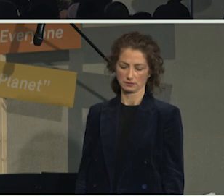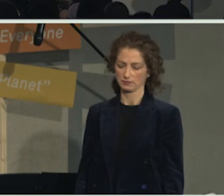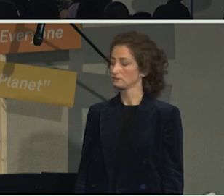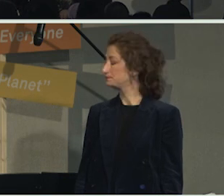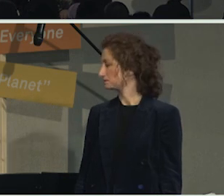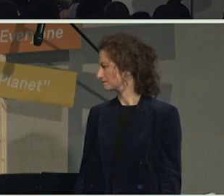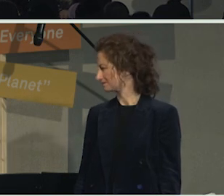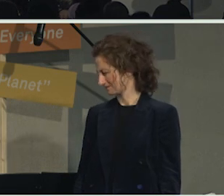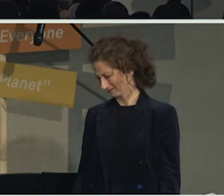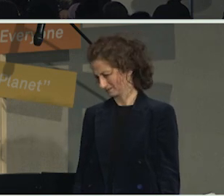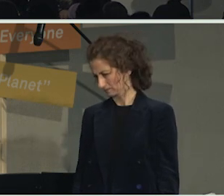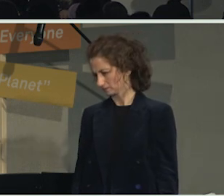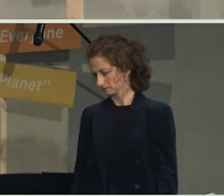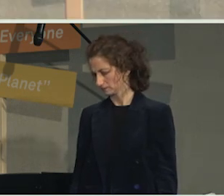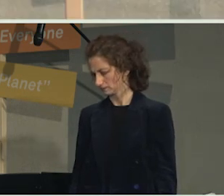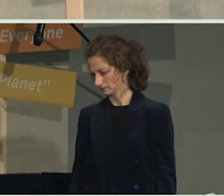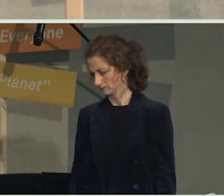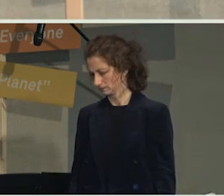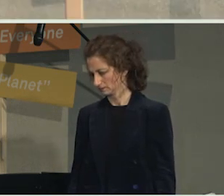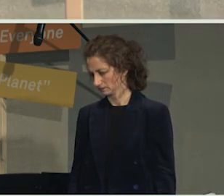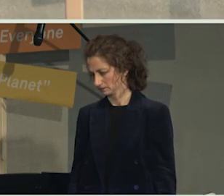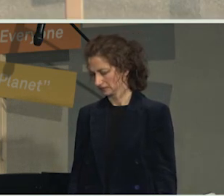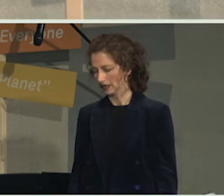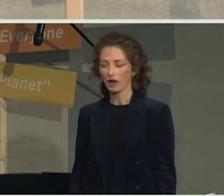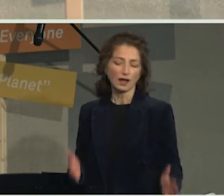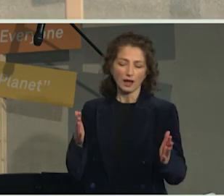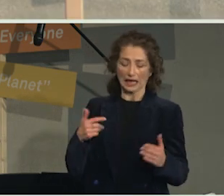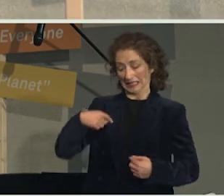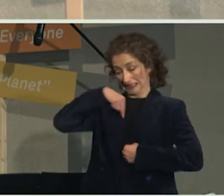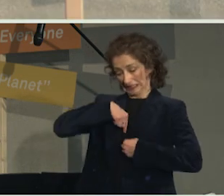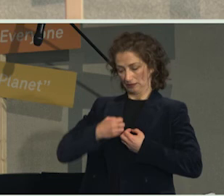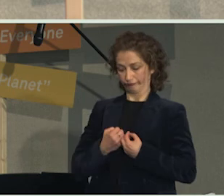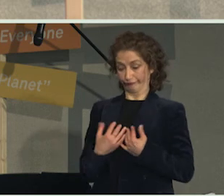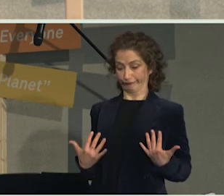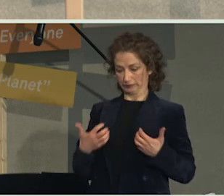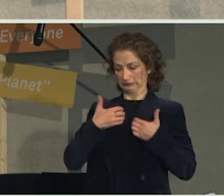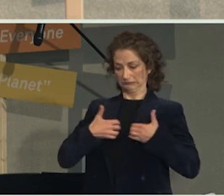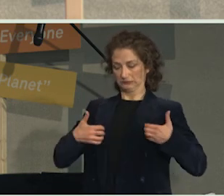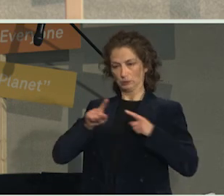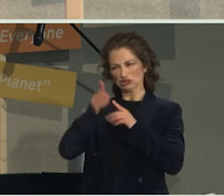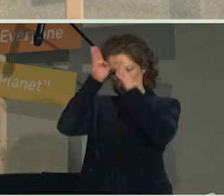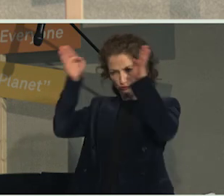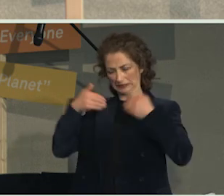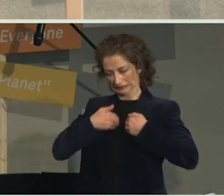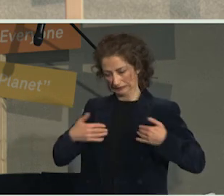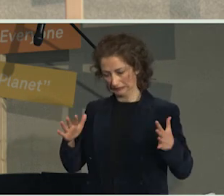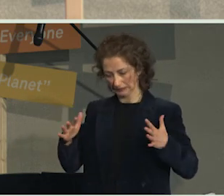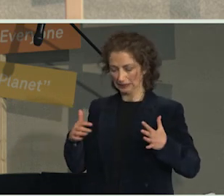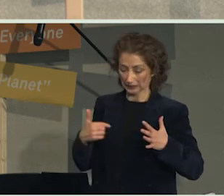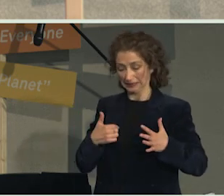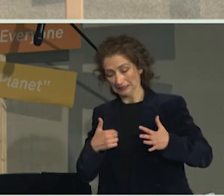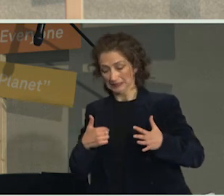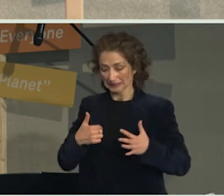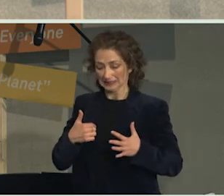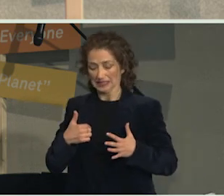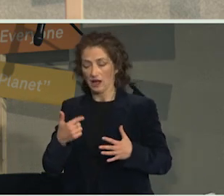A stronger me might have bolted in that moment. I might have broken away from the expectation that I danced to this